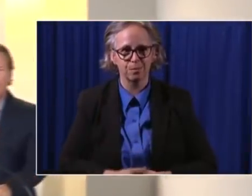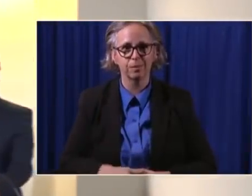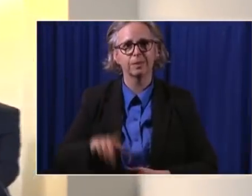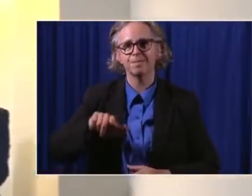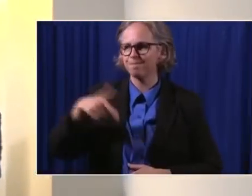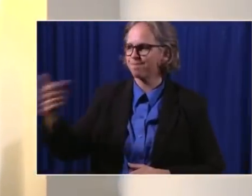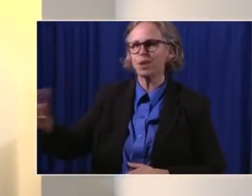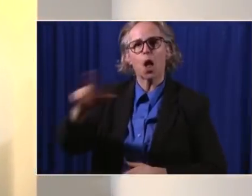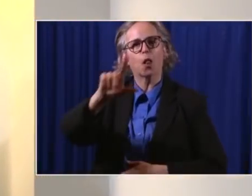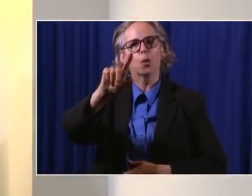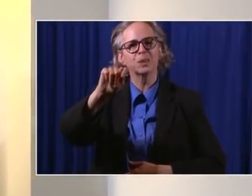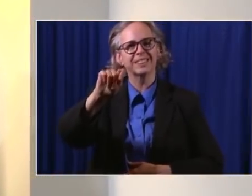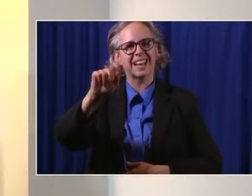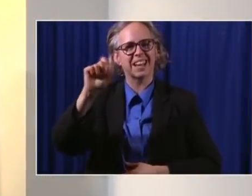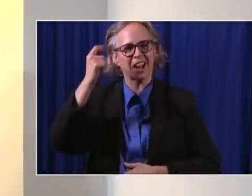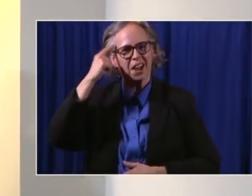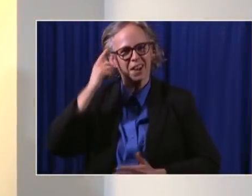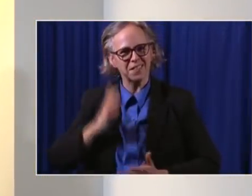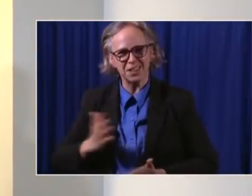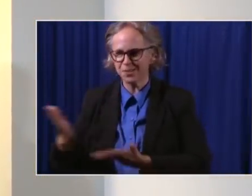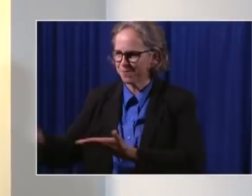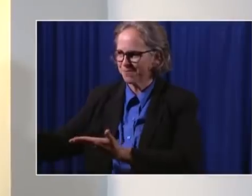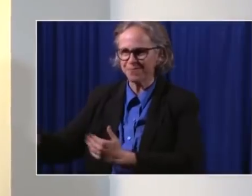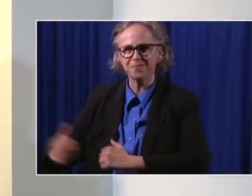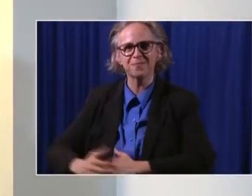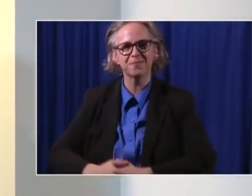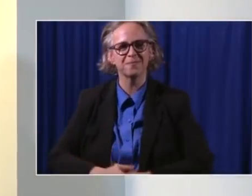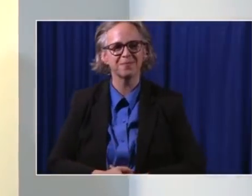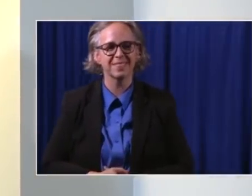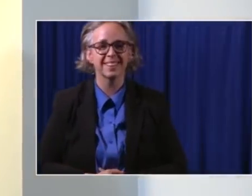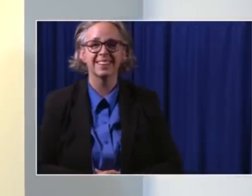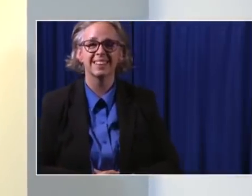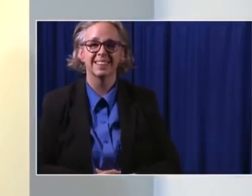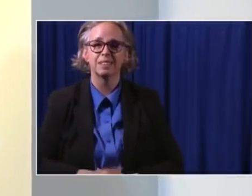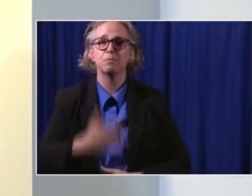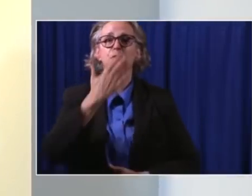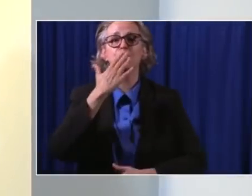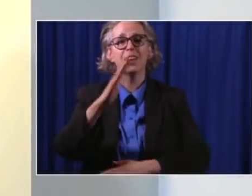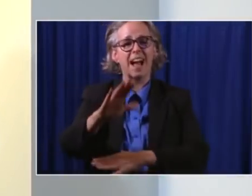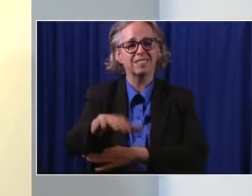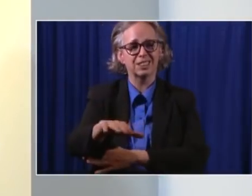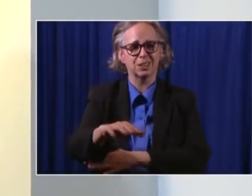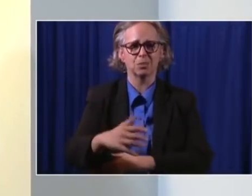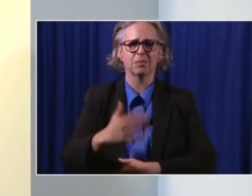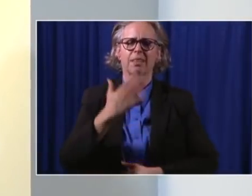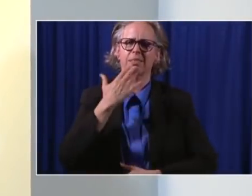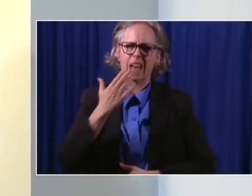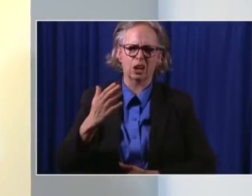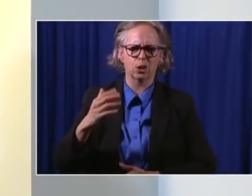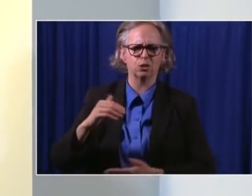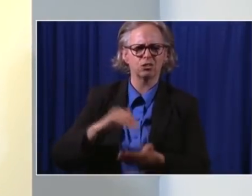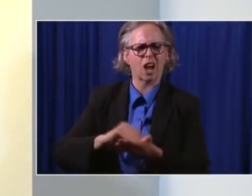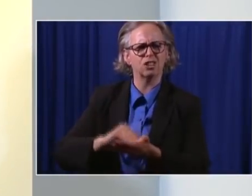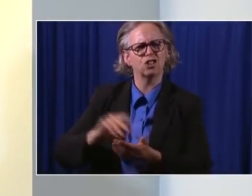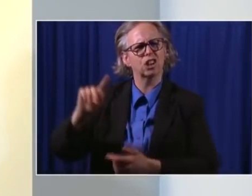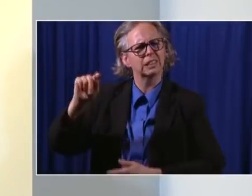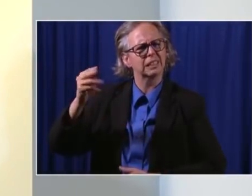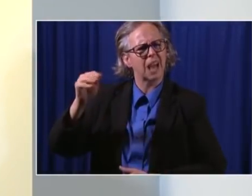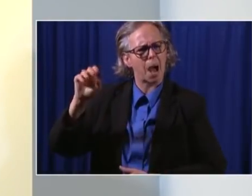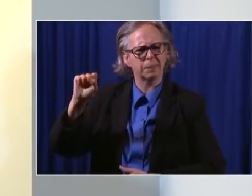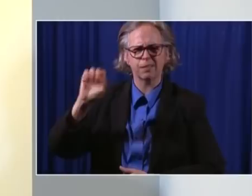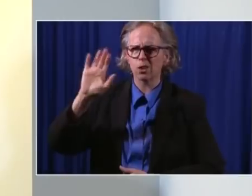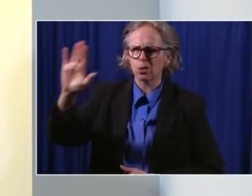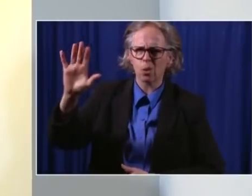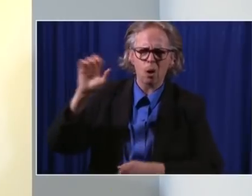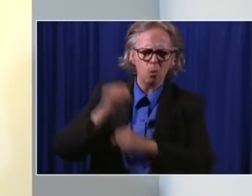Good afternoon. We do want to thank Dr. Thomas for all the work that he and the team put into that system, just to try to help